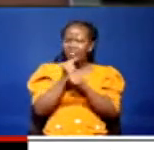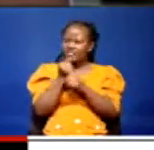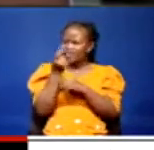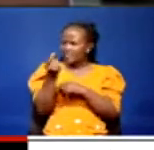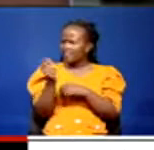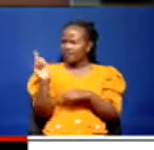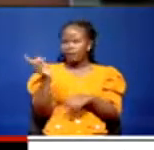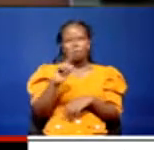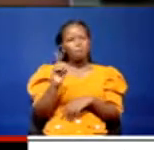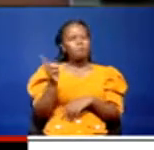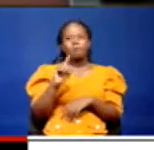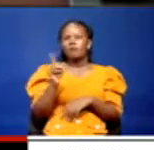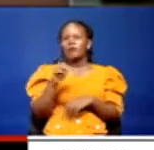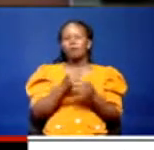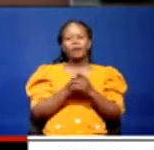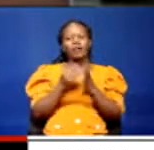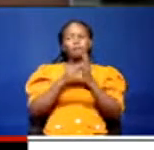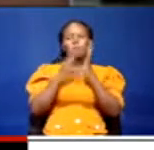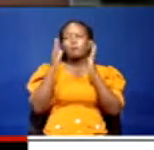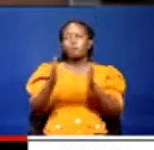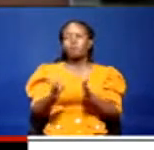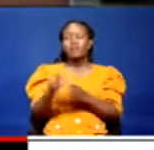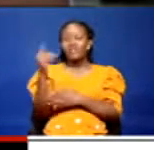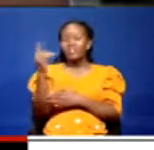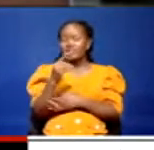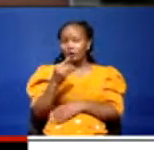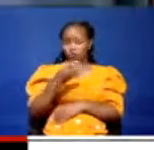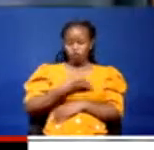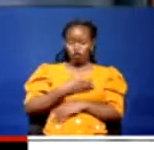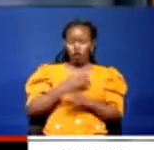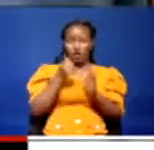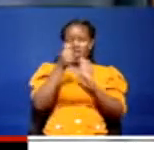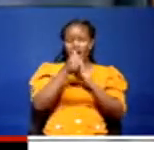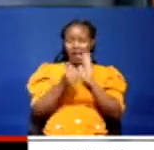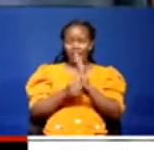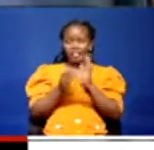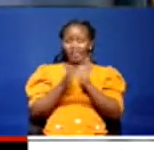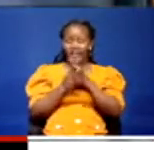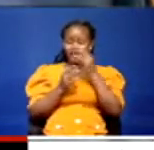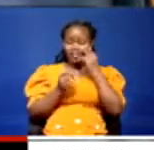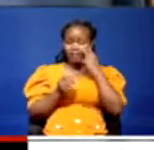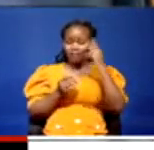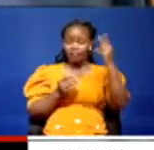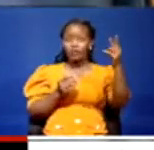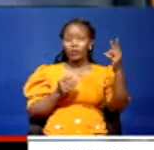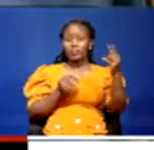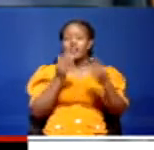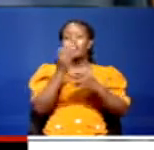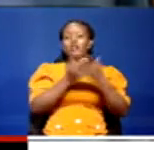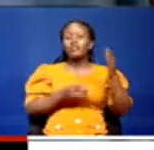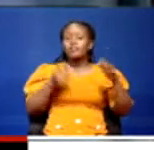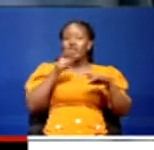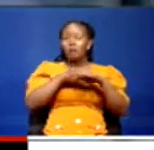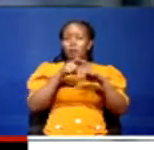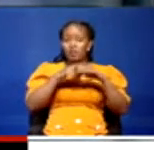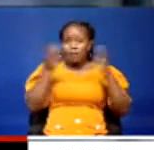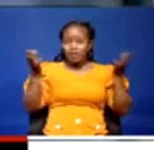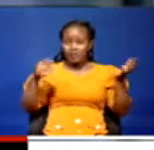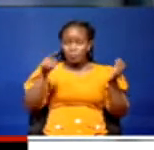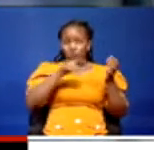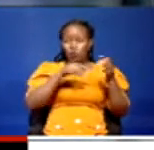own, with their own agendas, with their own visions. So sometimes, as I said, we went into a commission that was in the